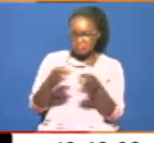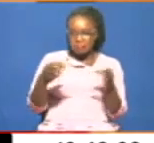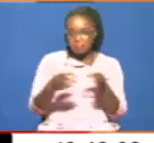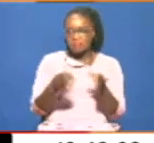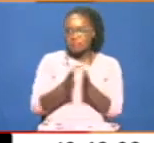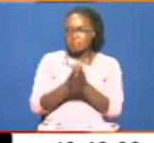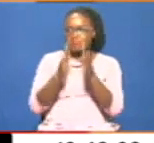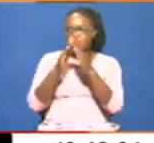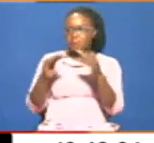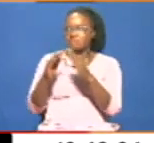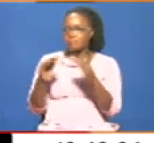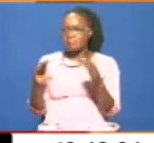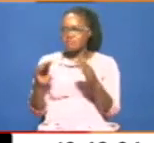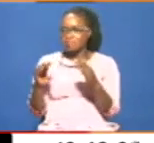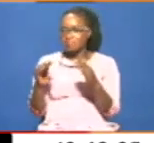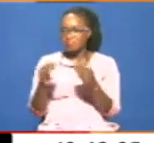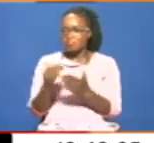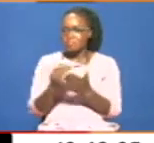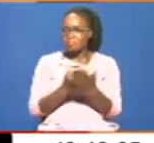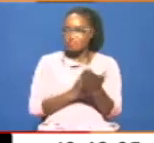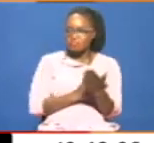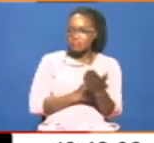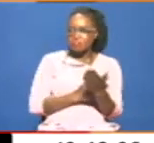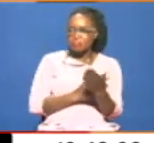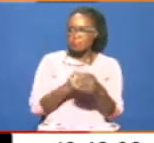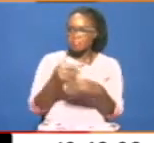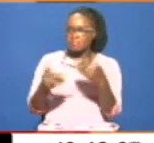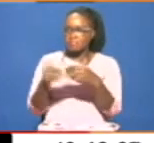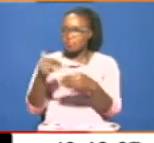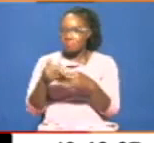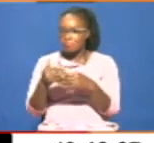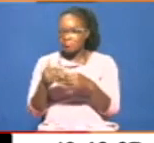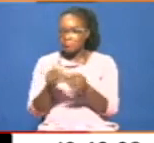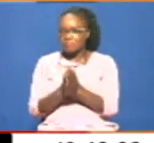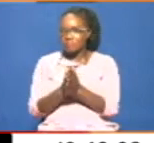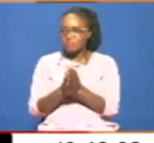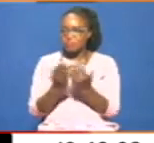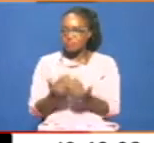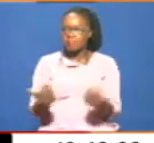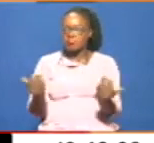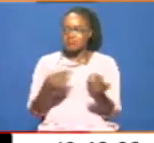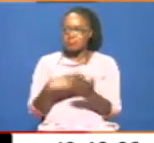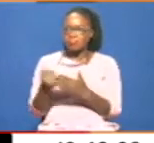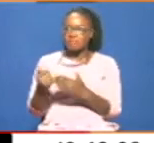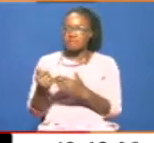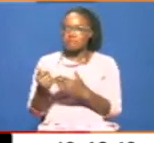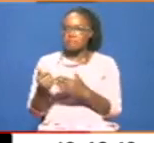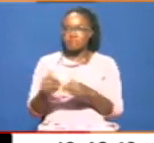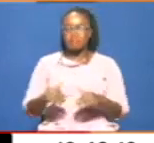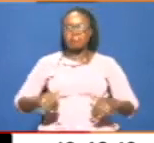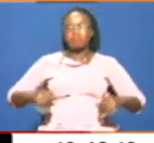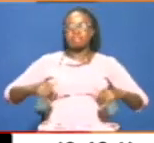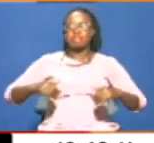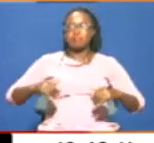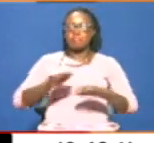Household improvements of their homes, building homes, the items you'll find, the house surfaces and all that, thanks